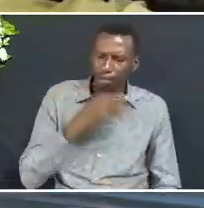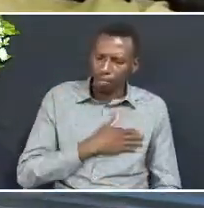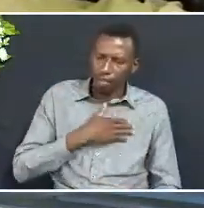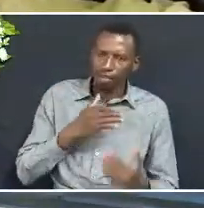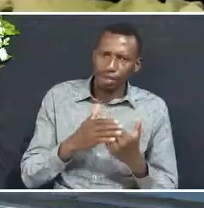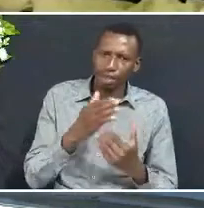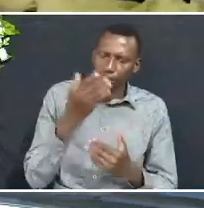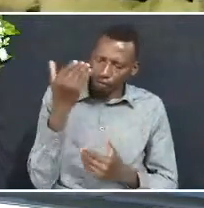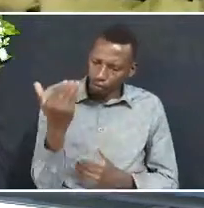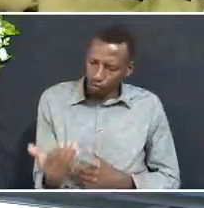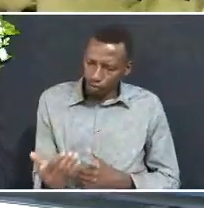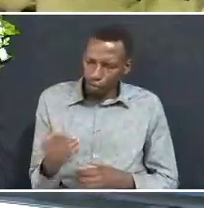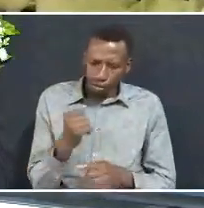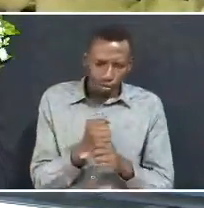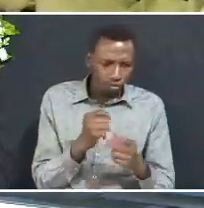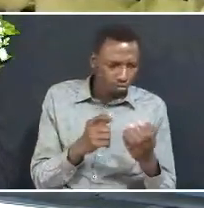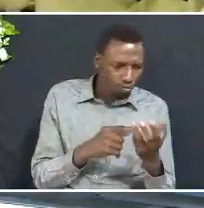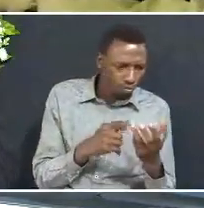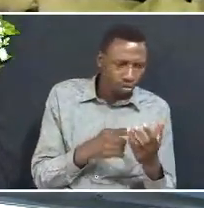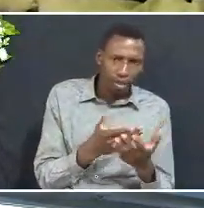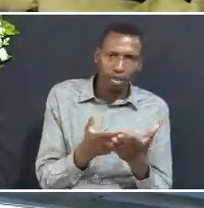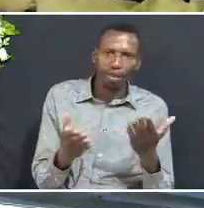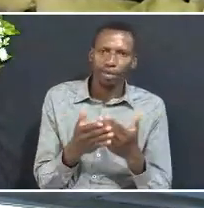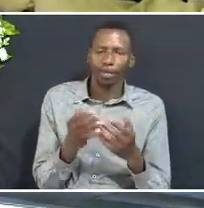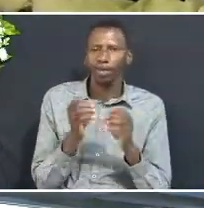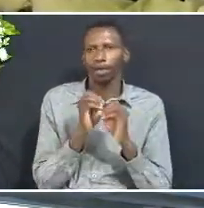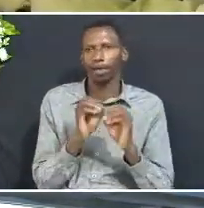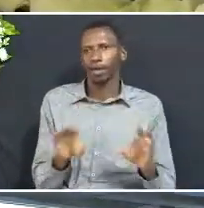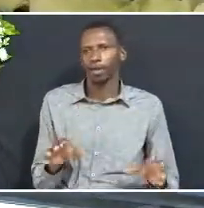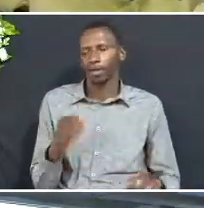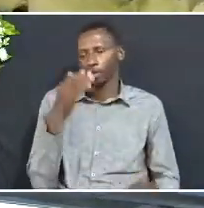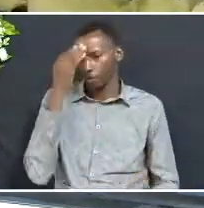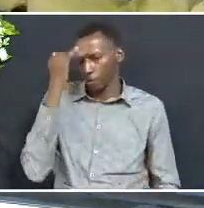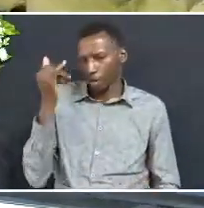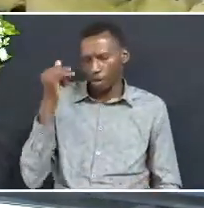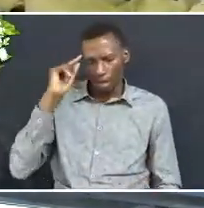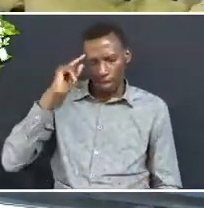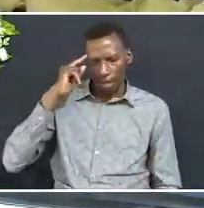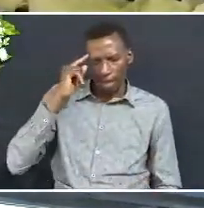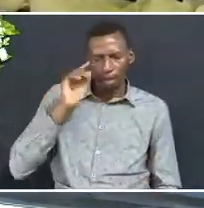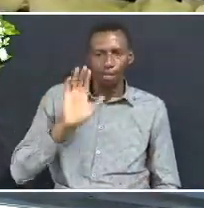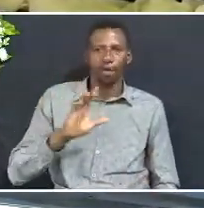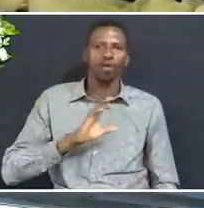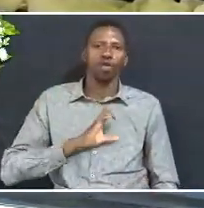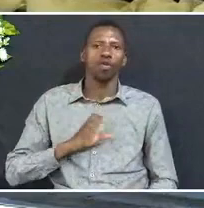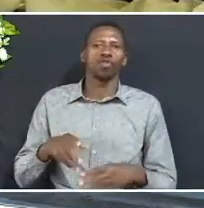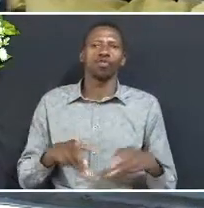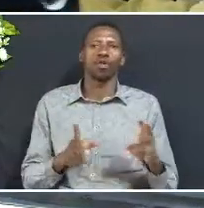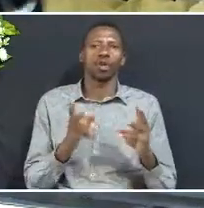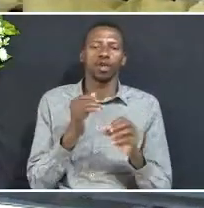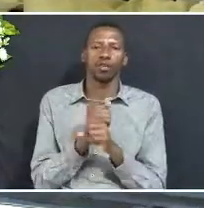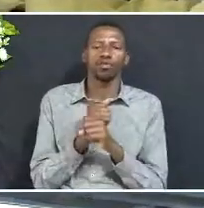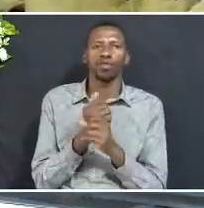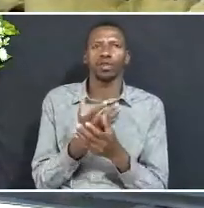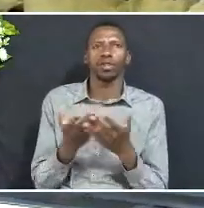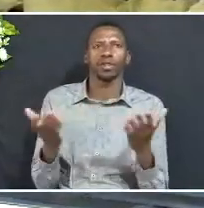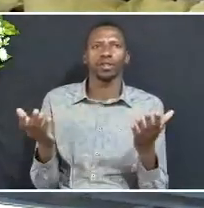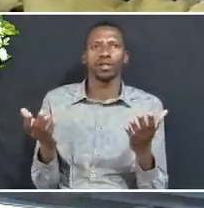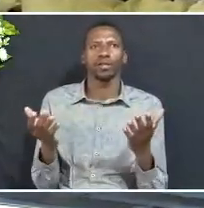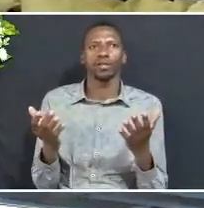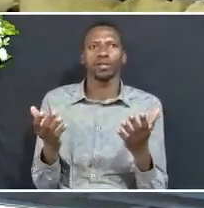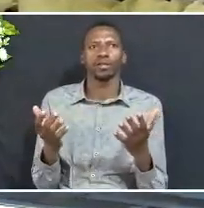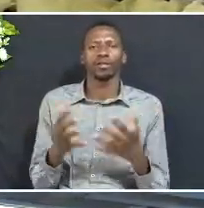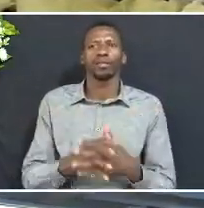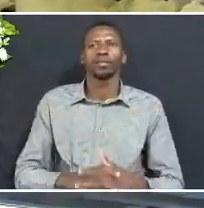ones. Do this for them. They don't care because they are thinking of their own way of doing things. And they, after all, they are not